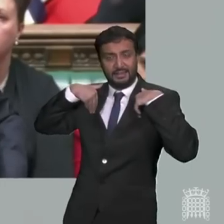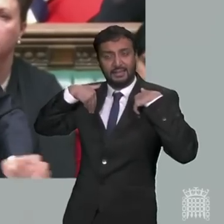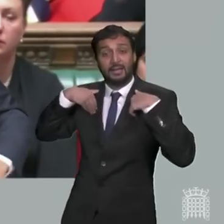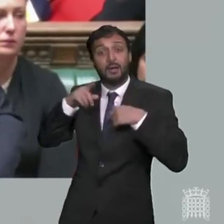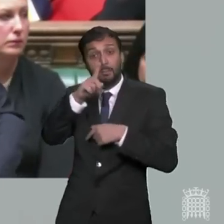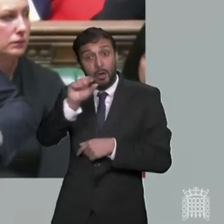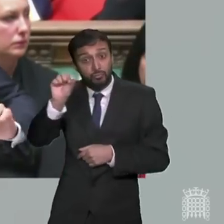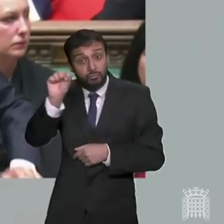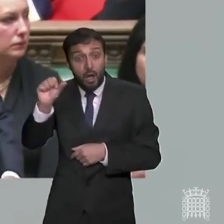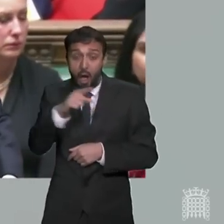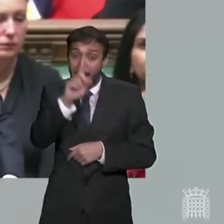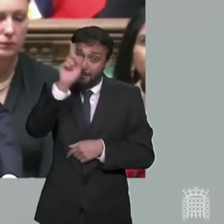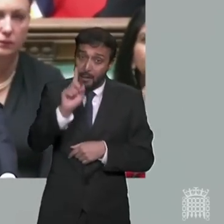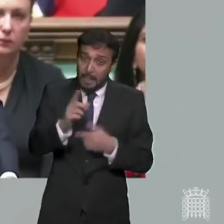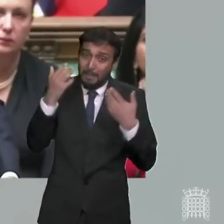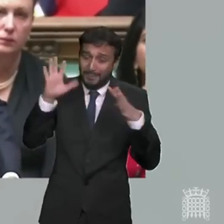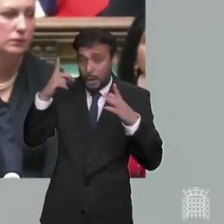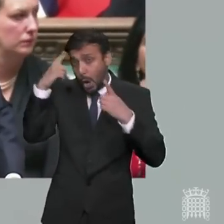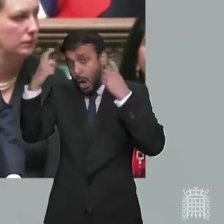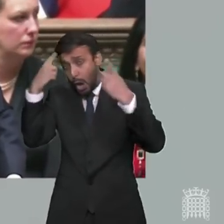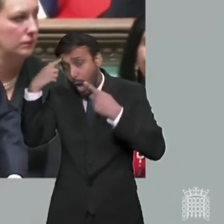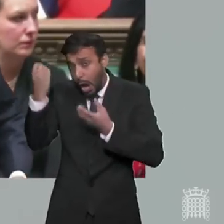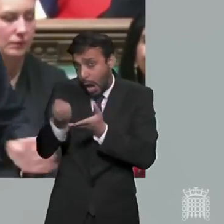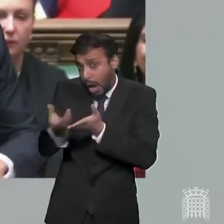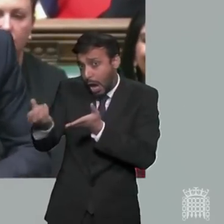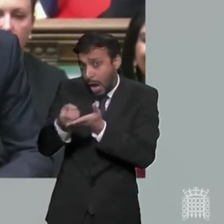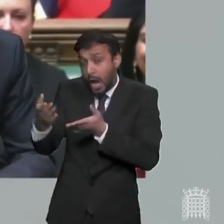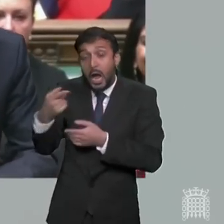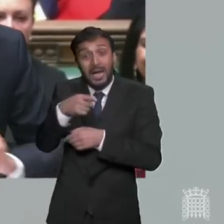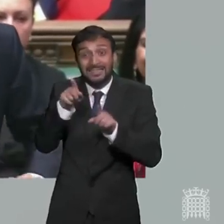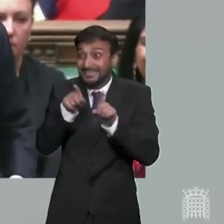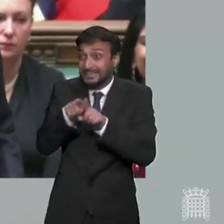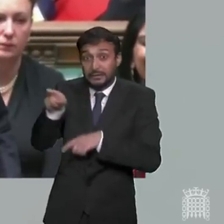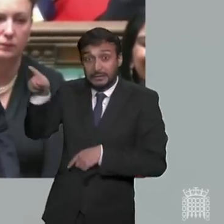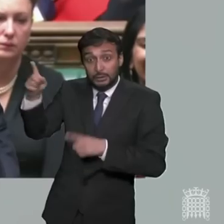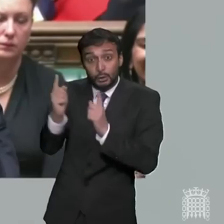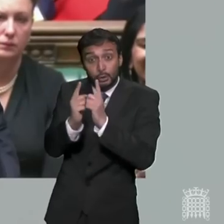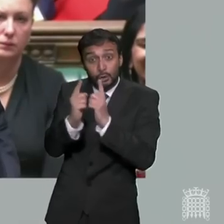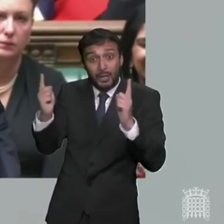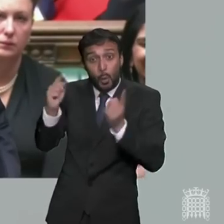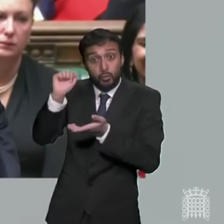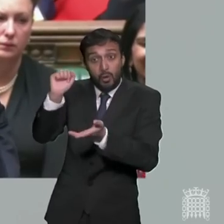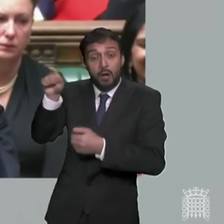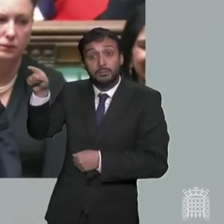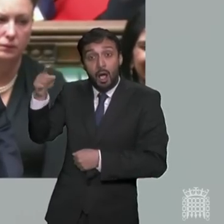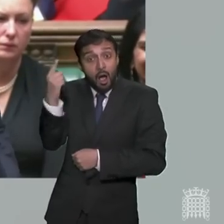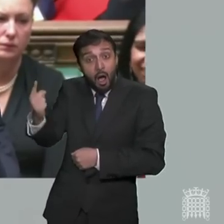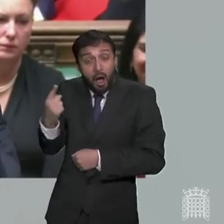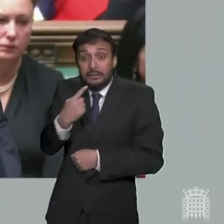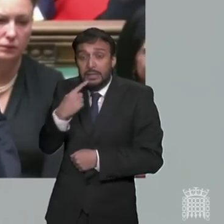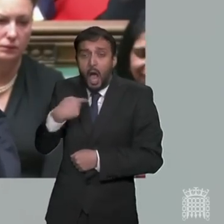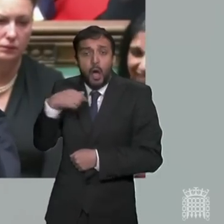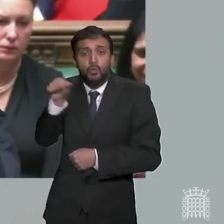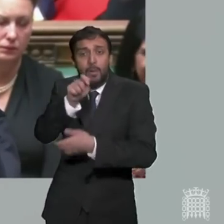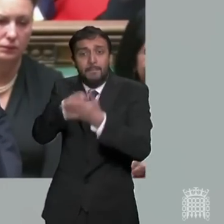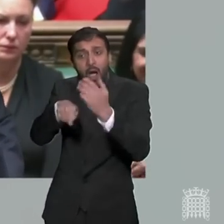about where to get them from. Indeed, the Shadow Chancellor herself suggested that we should get PPE from a law firm.